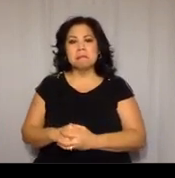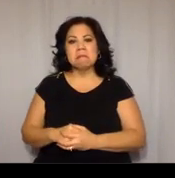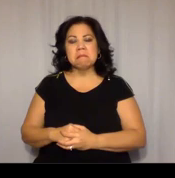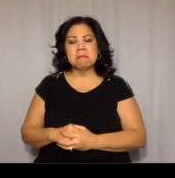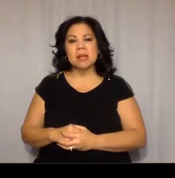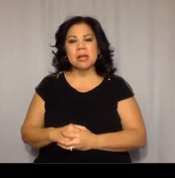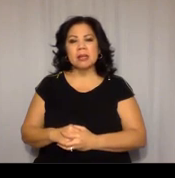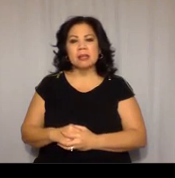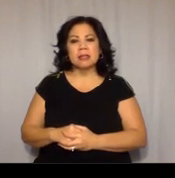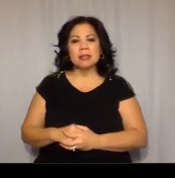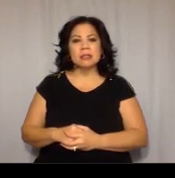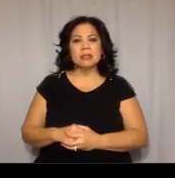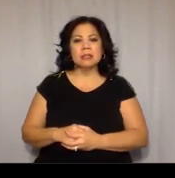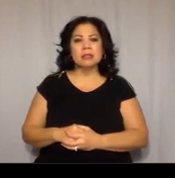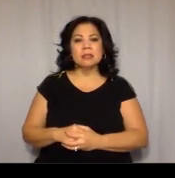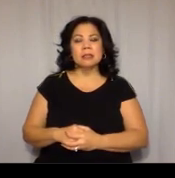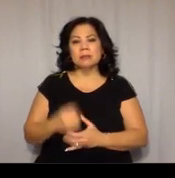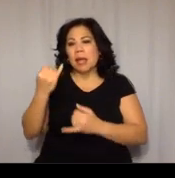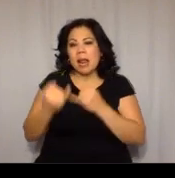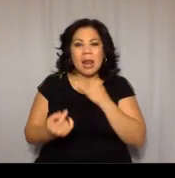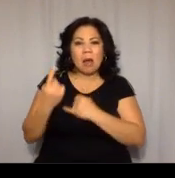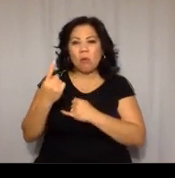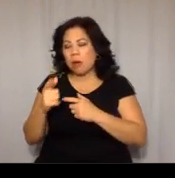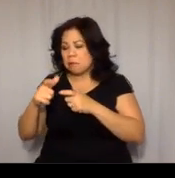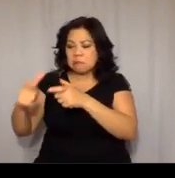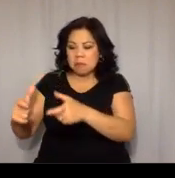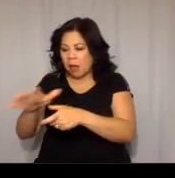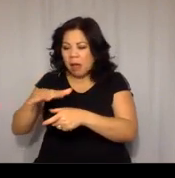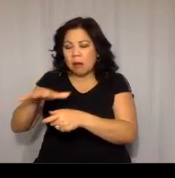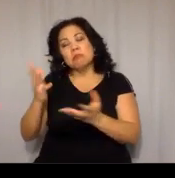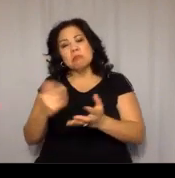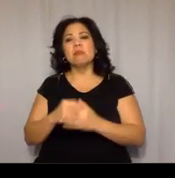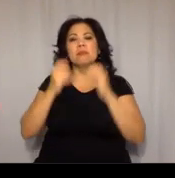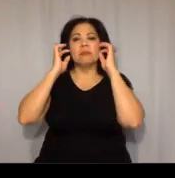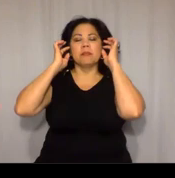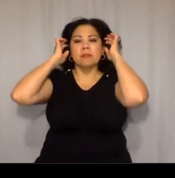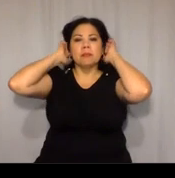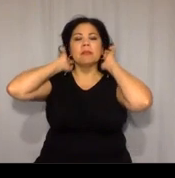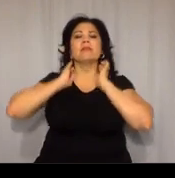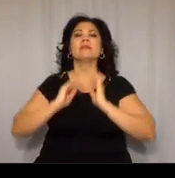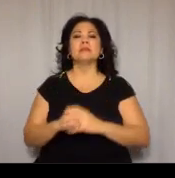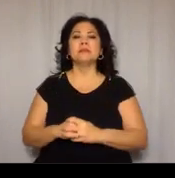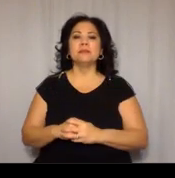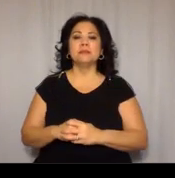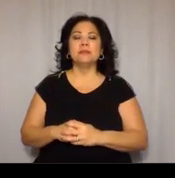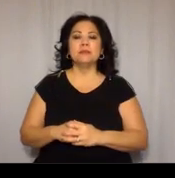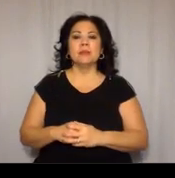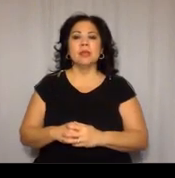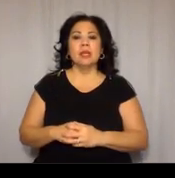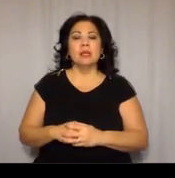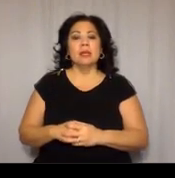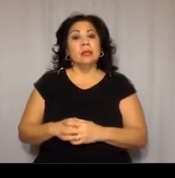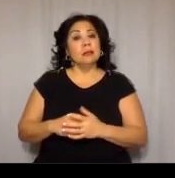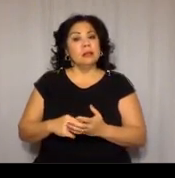Okay, and maybe one last one over here. All right, so now I have my